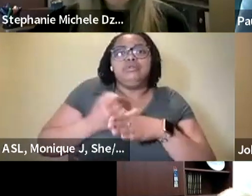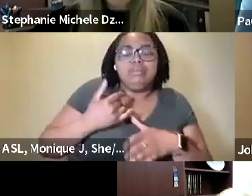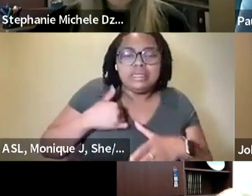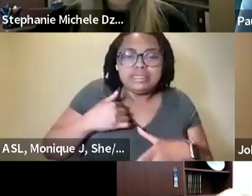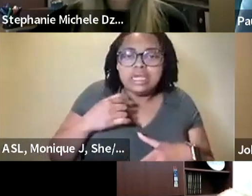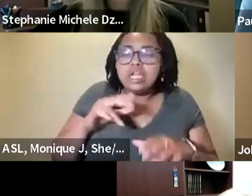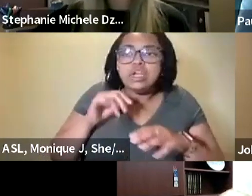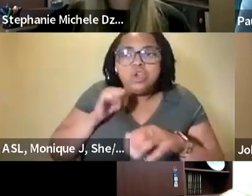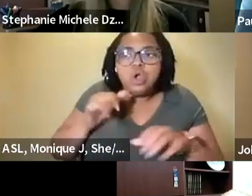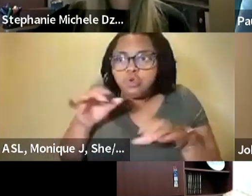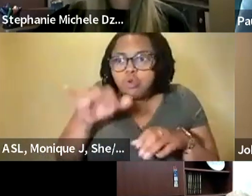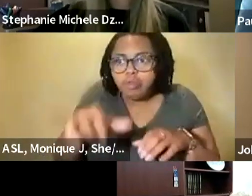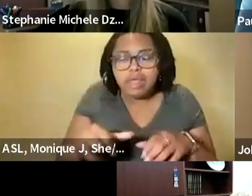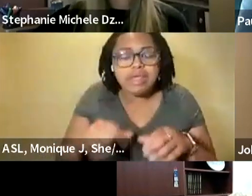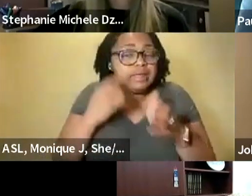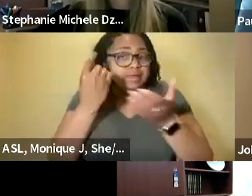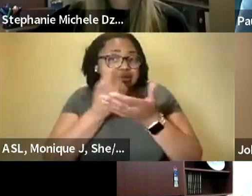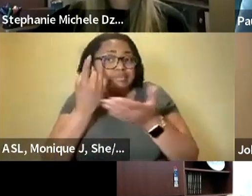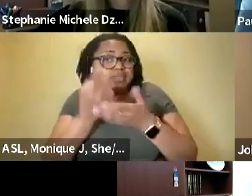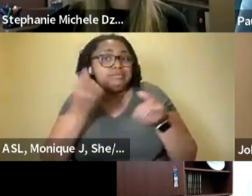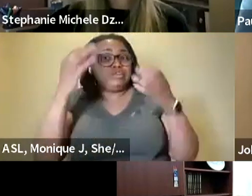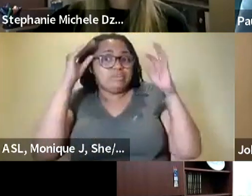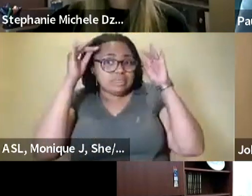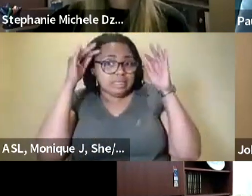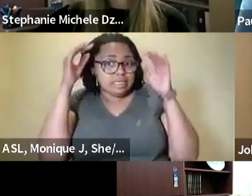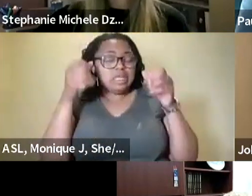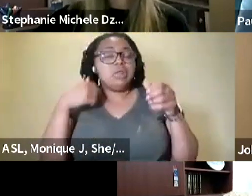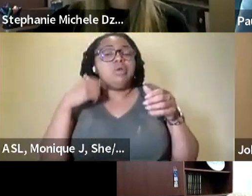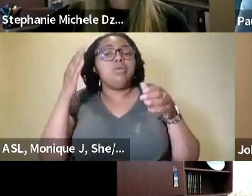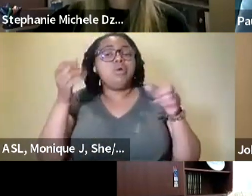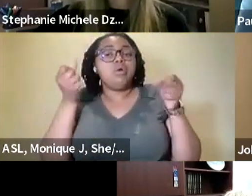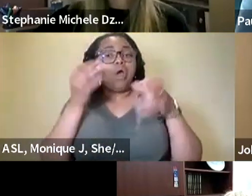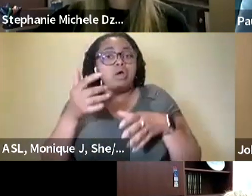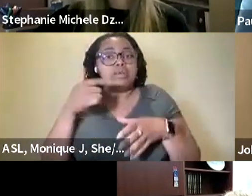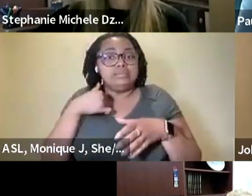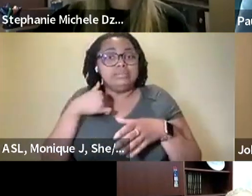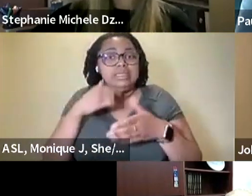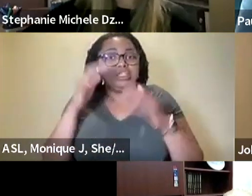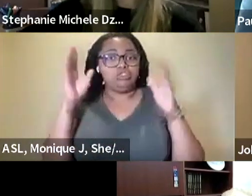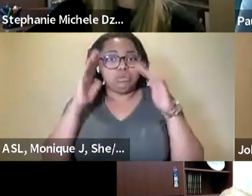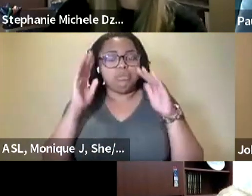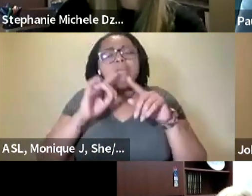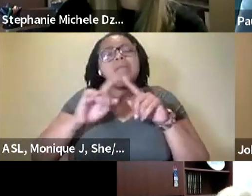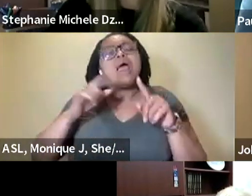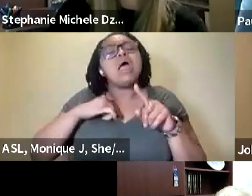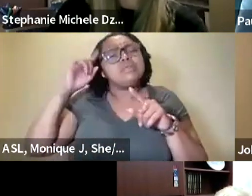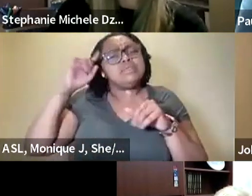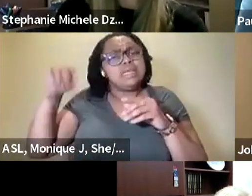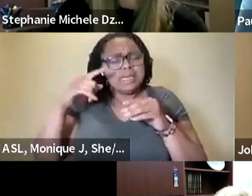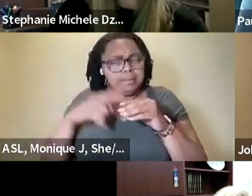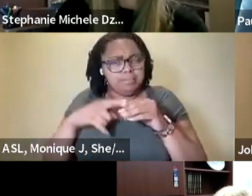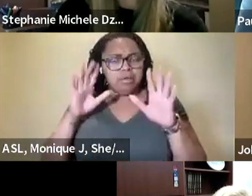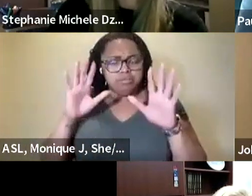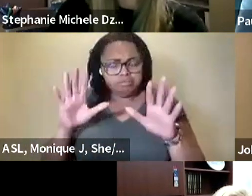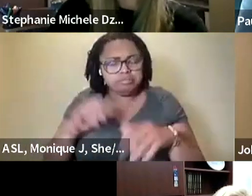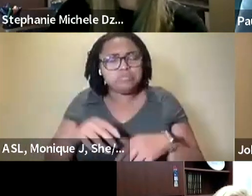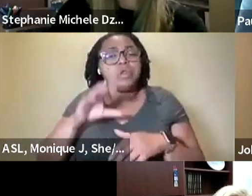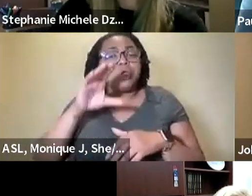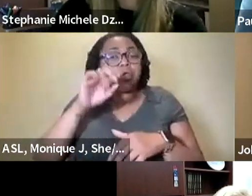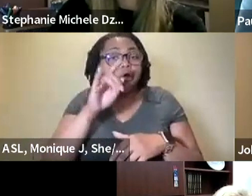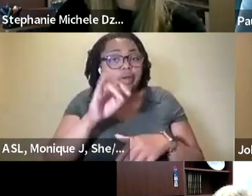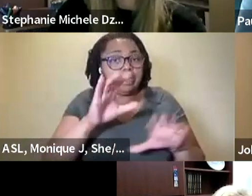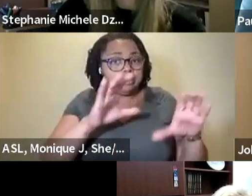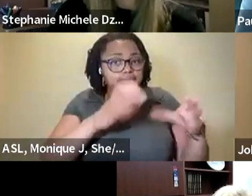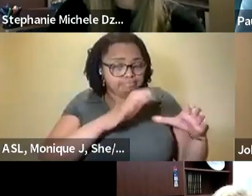sometimes too much thinking will get me into trouble. But I was just thinking about beyond Codi. And